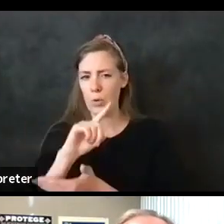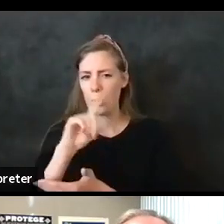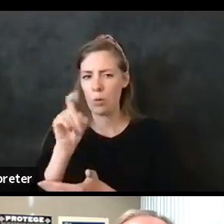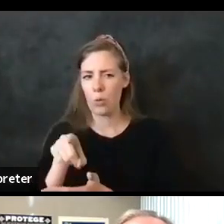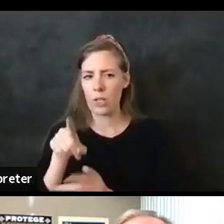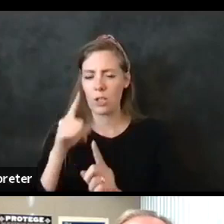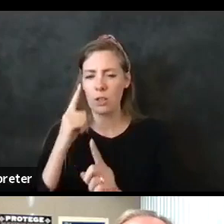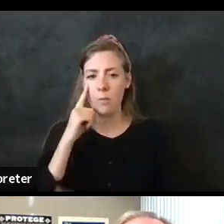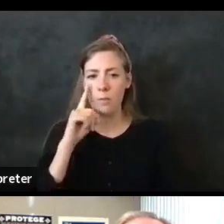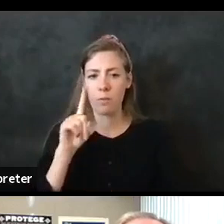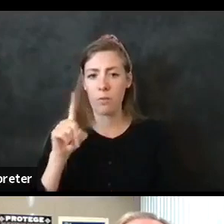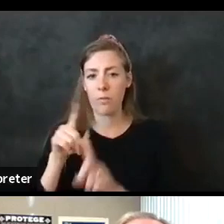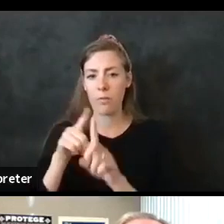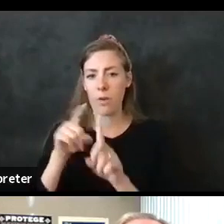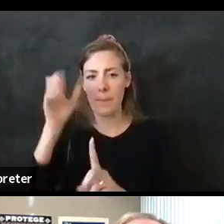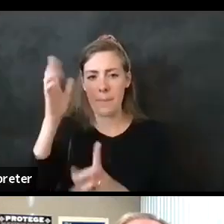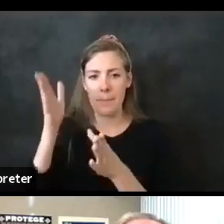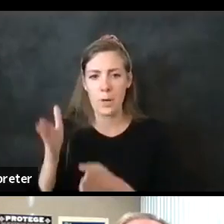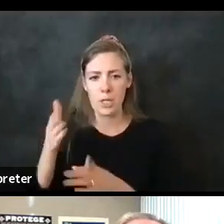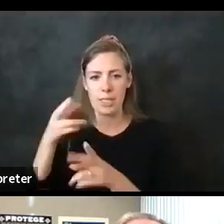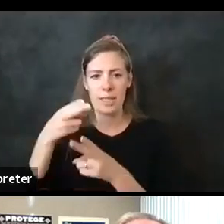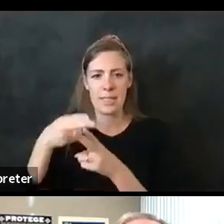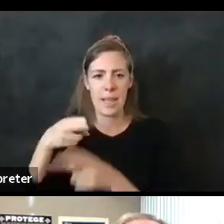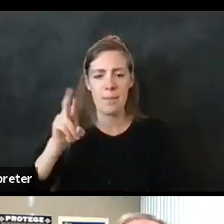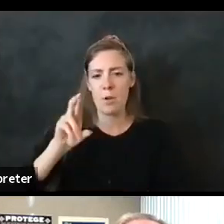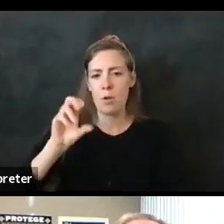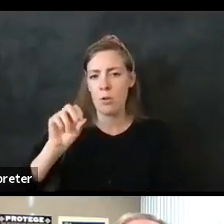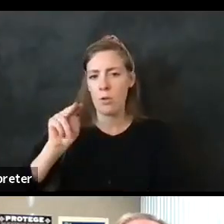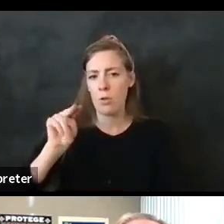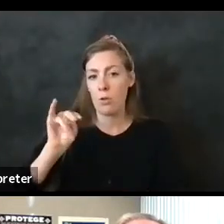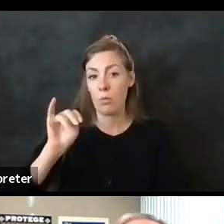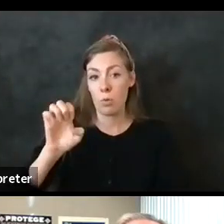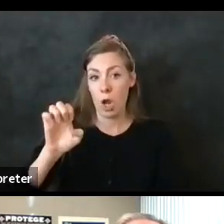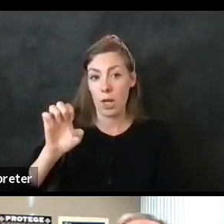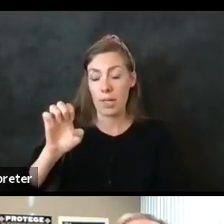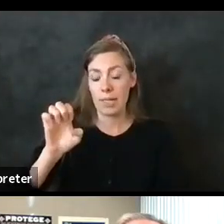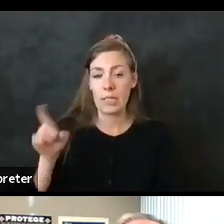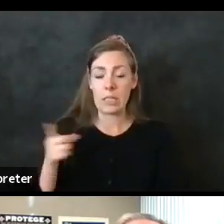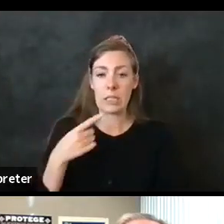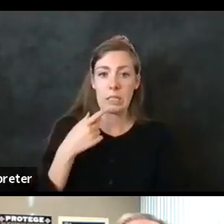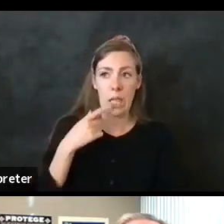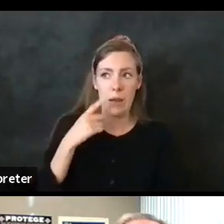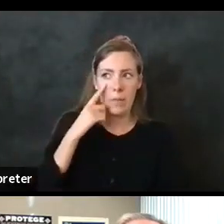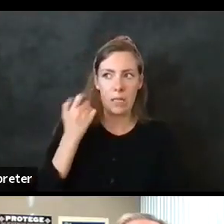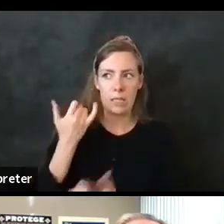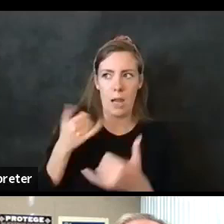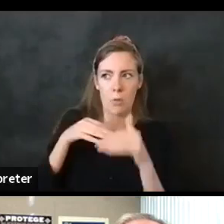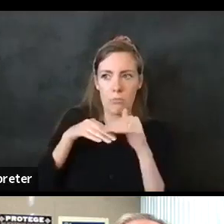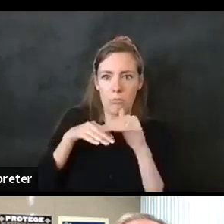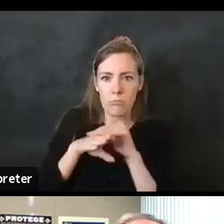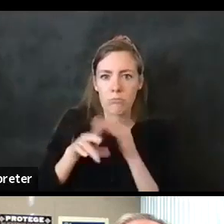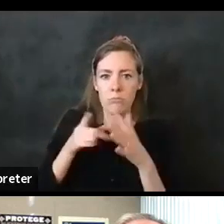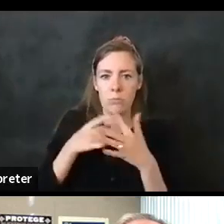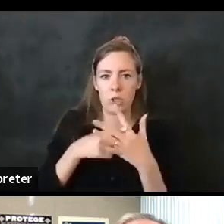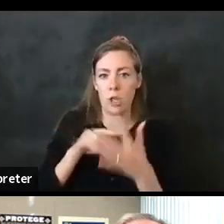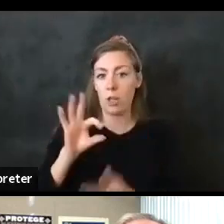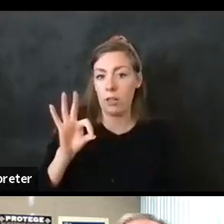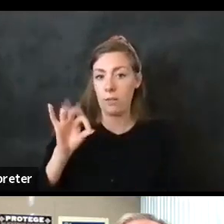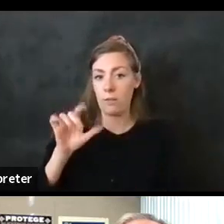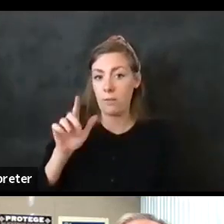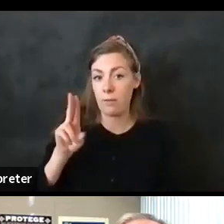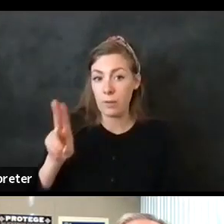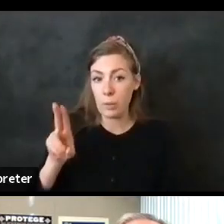Ronnie poses a question, just given the fact that we are going into flu season, and you have